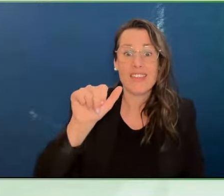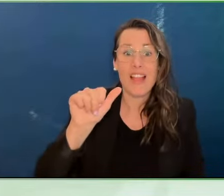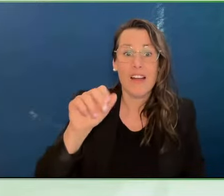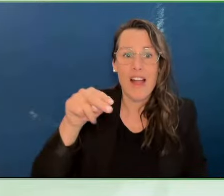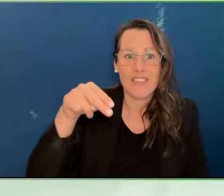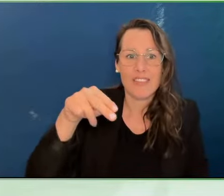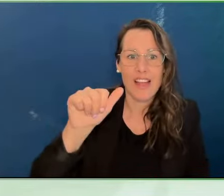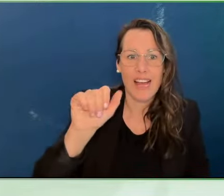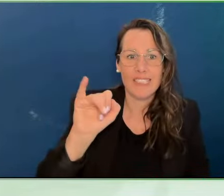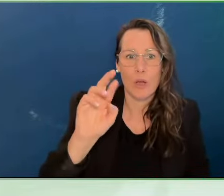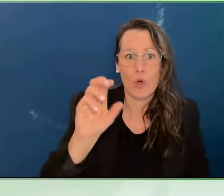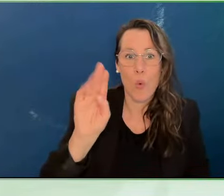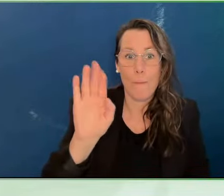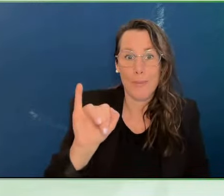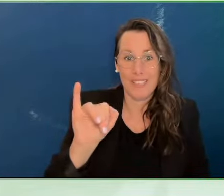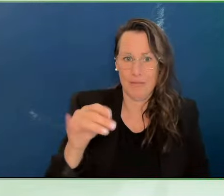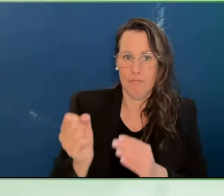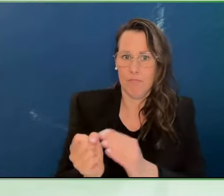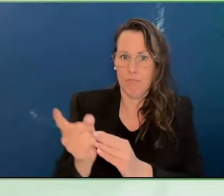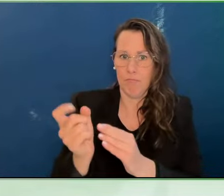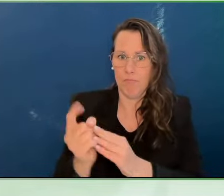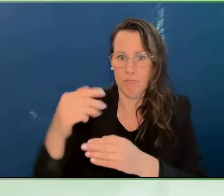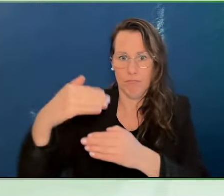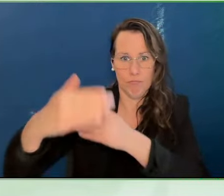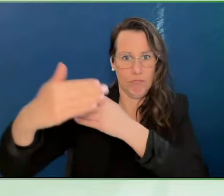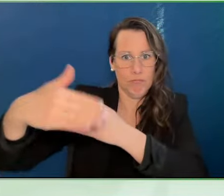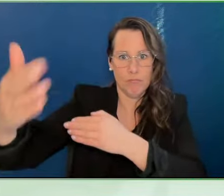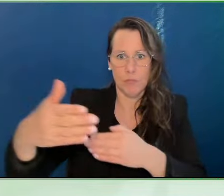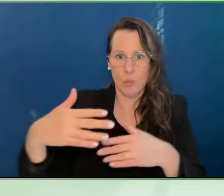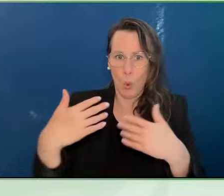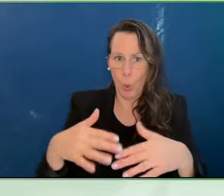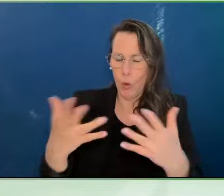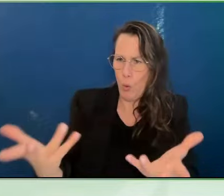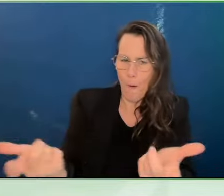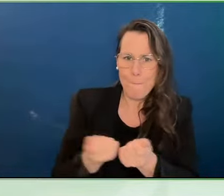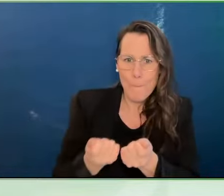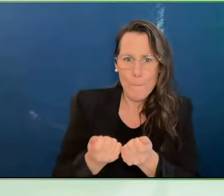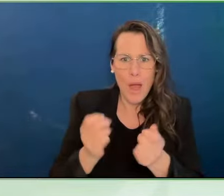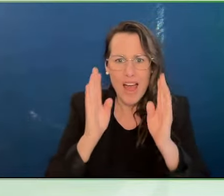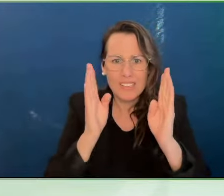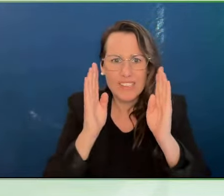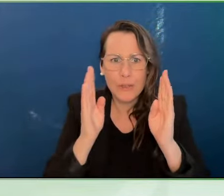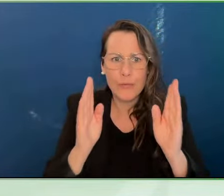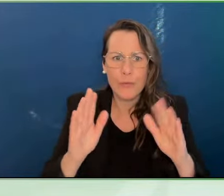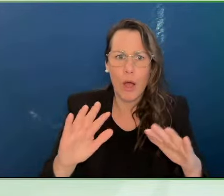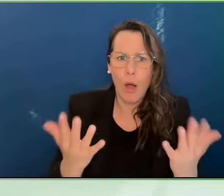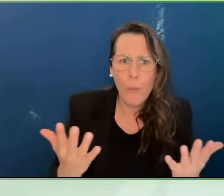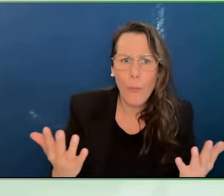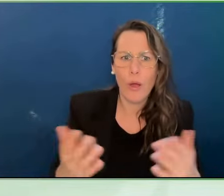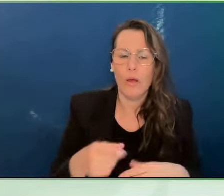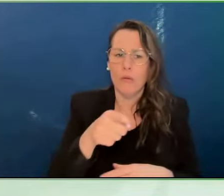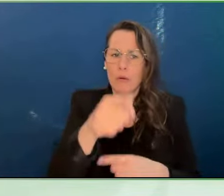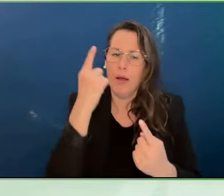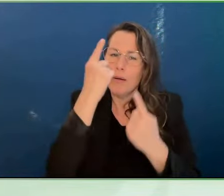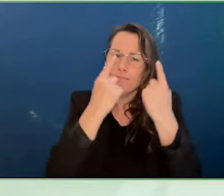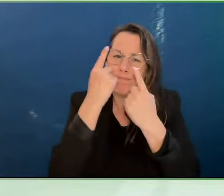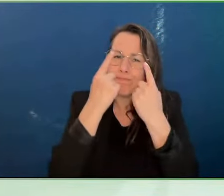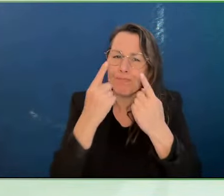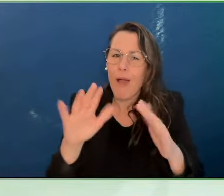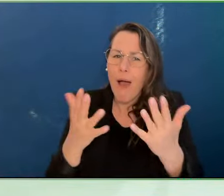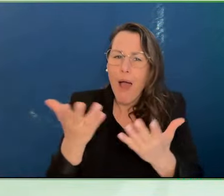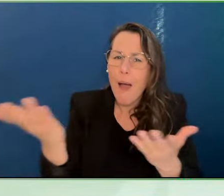is Irene Mbari-Kirika, and I'm the founder and executive director of inABLE. inABLE is